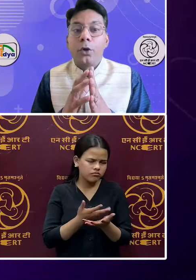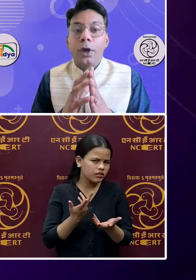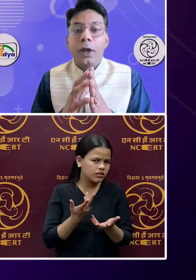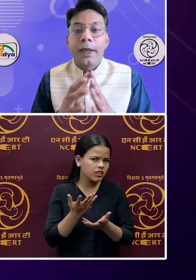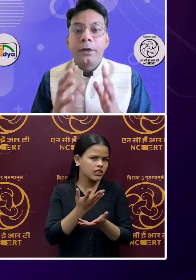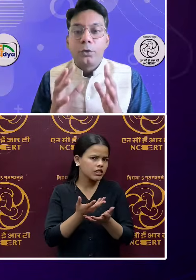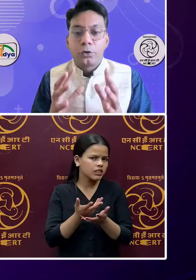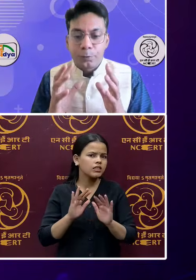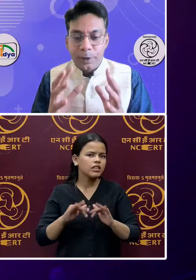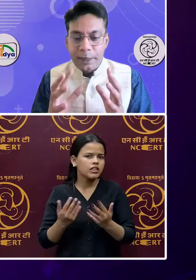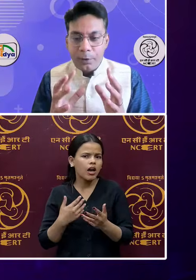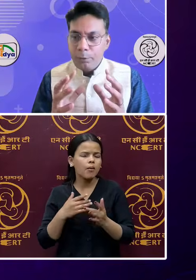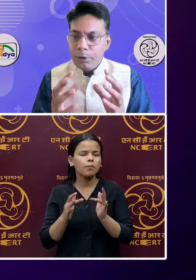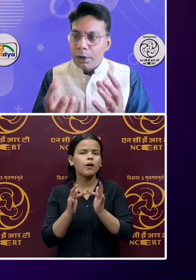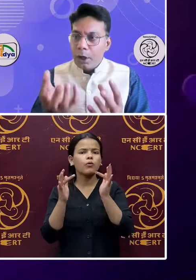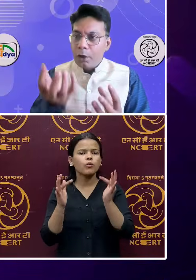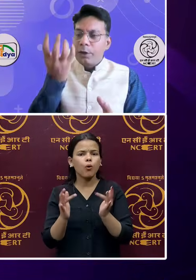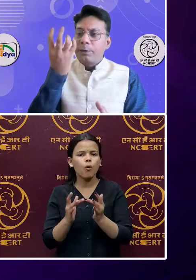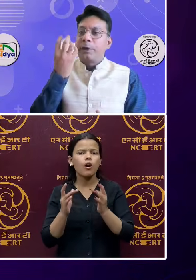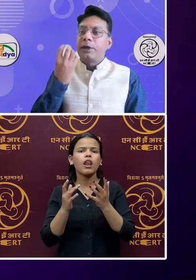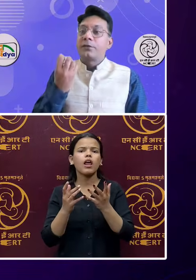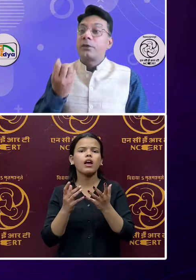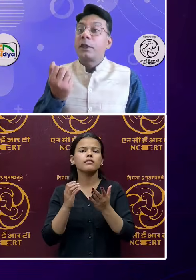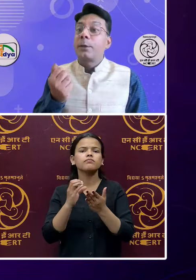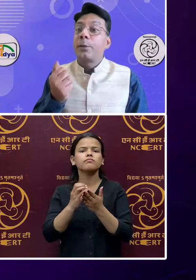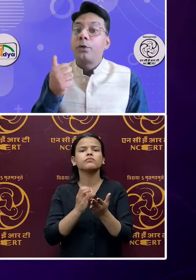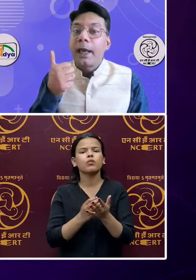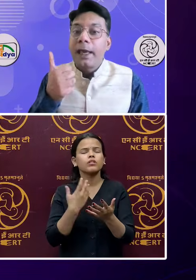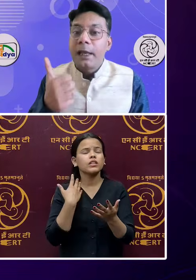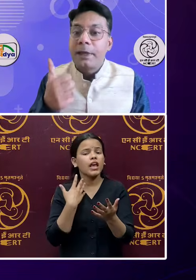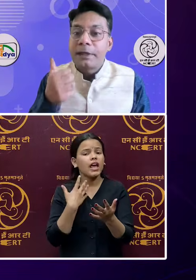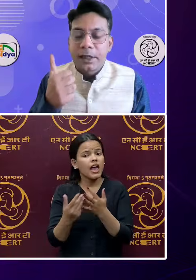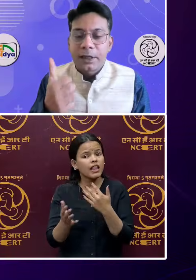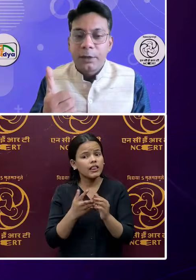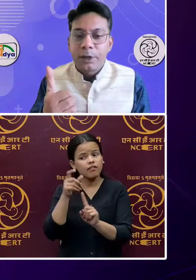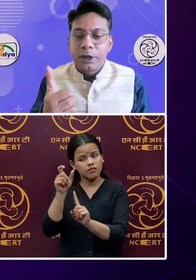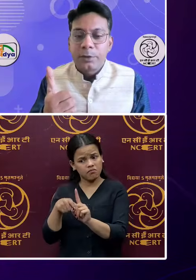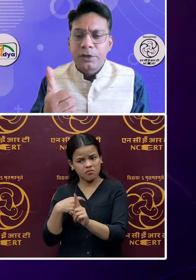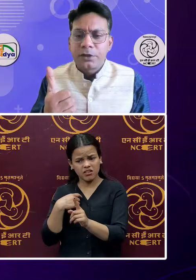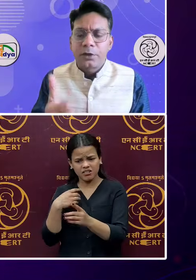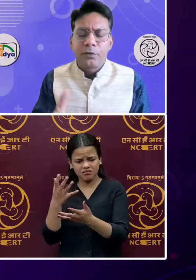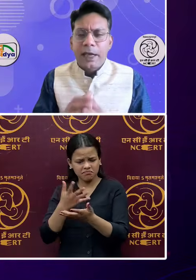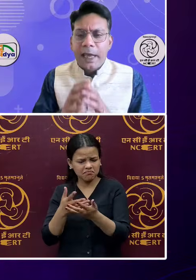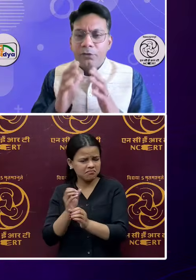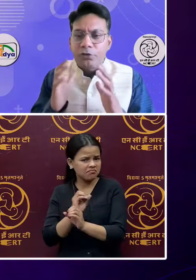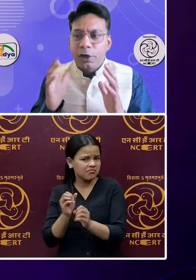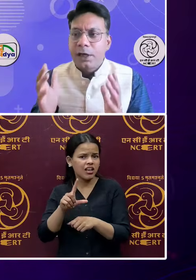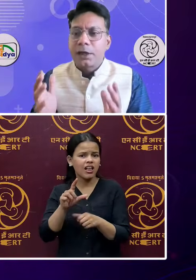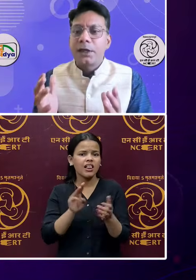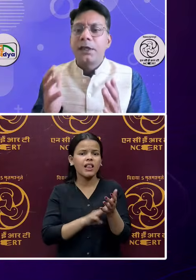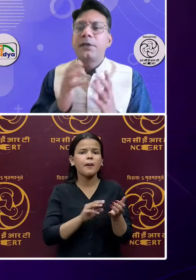about online course platform. Now we will be discussing about LMS, learning management system, where